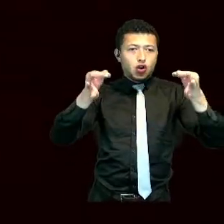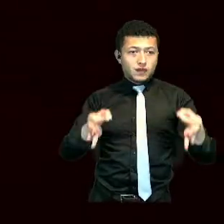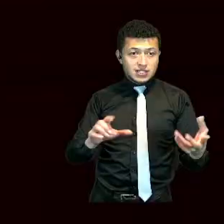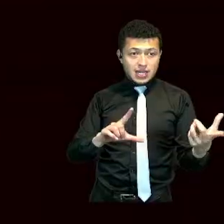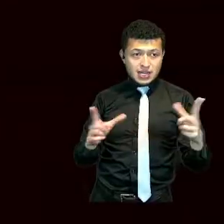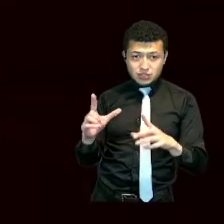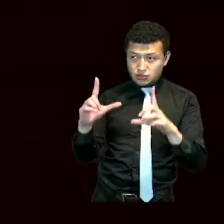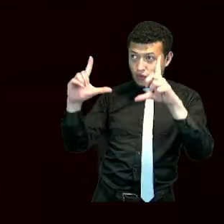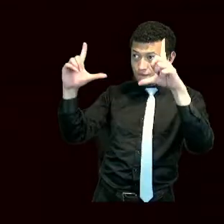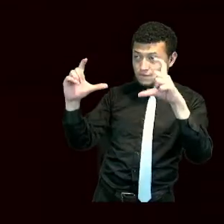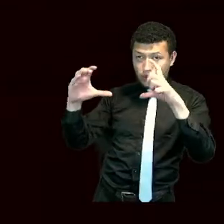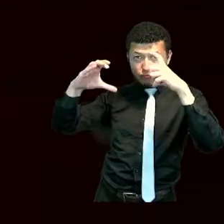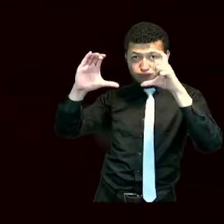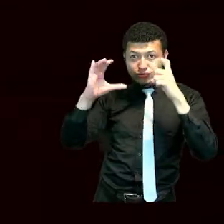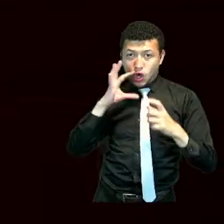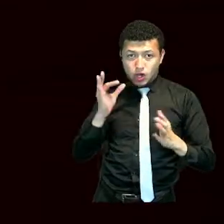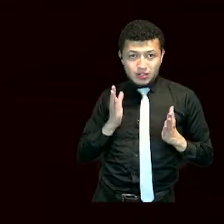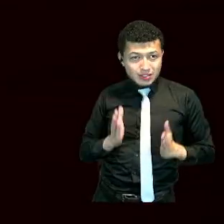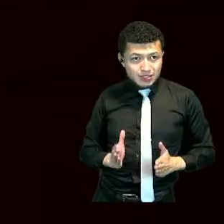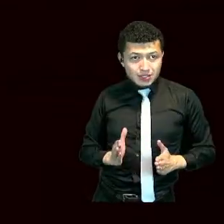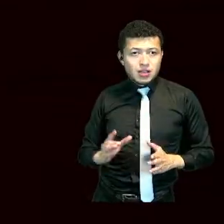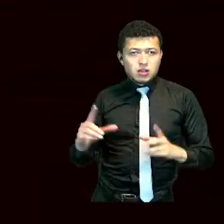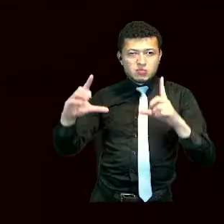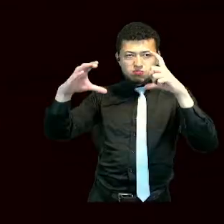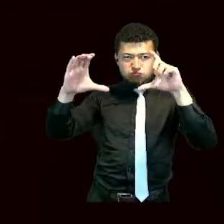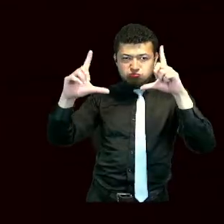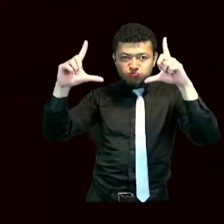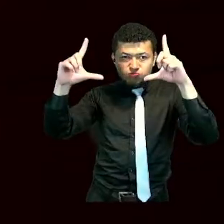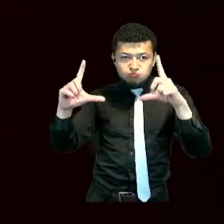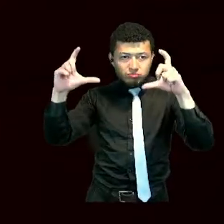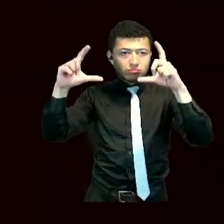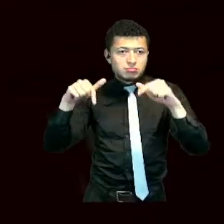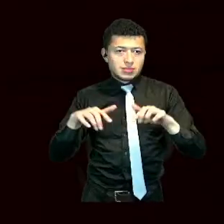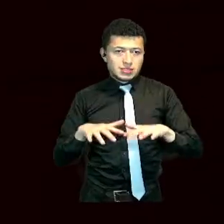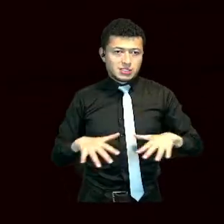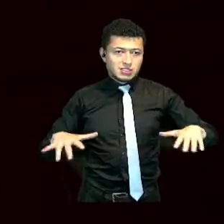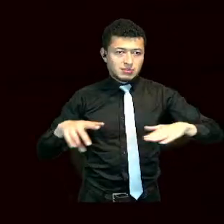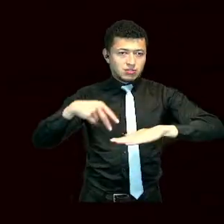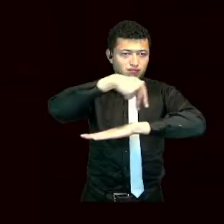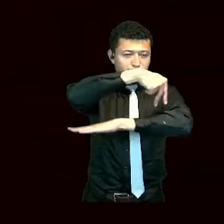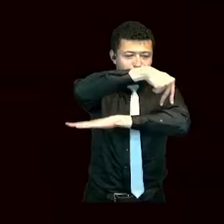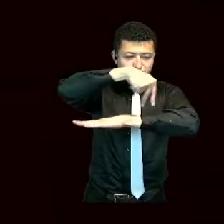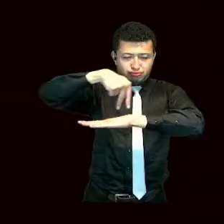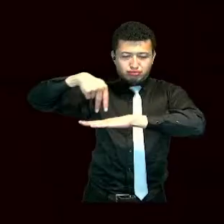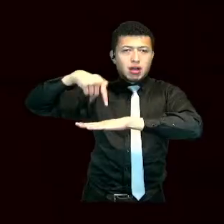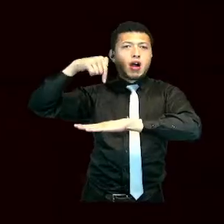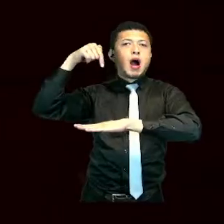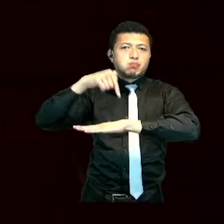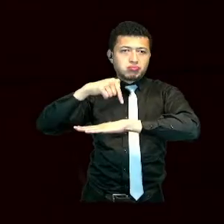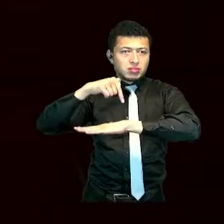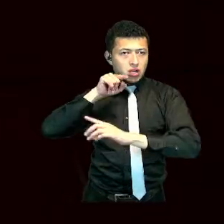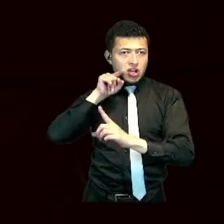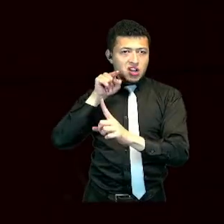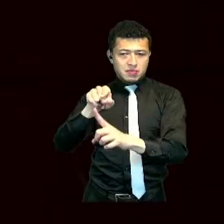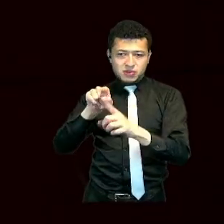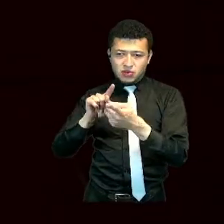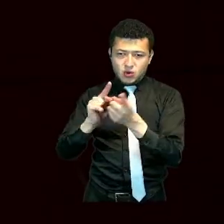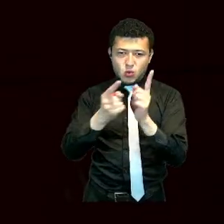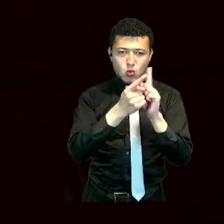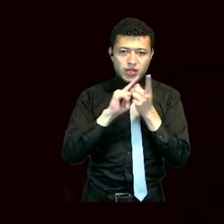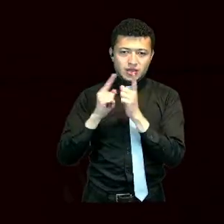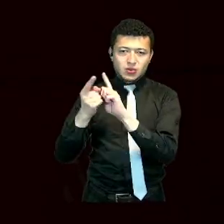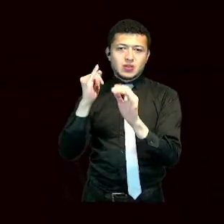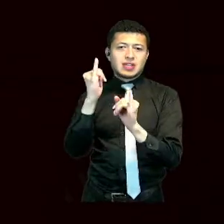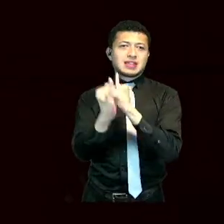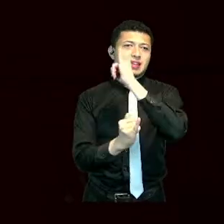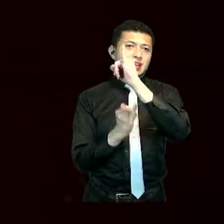We have our photographer ready to capture this panel that has been carried out within